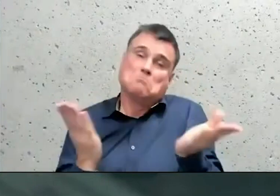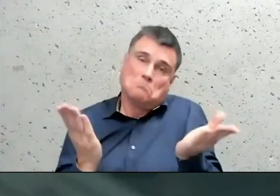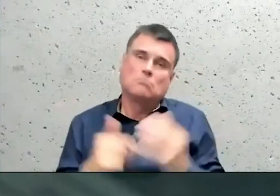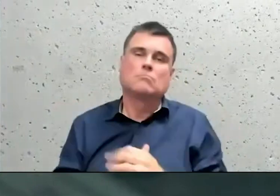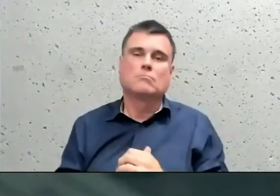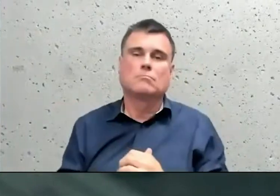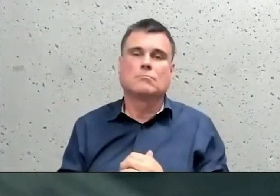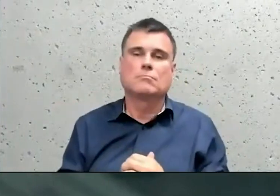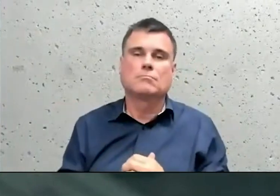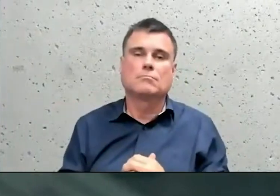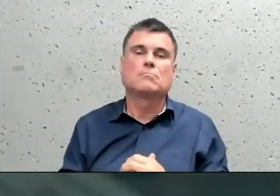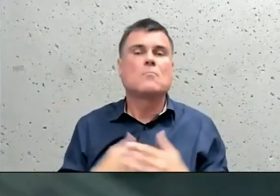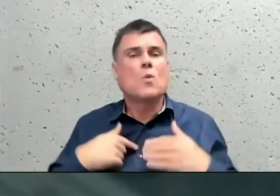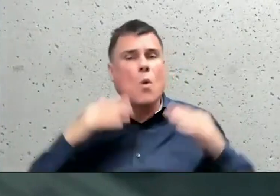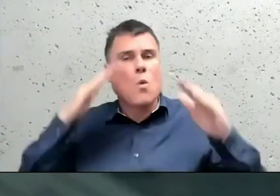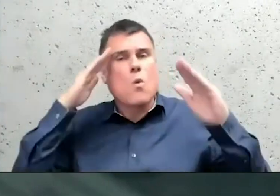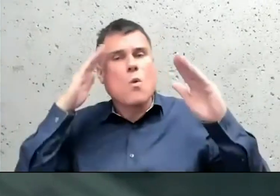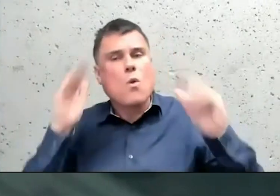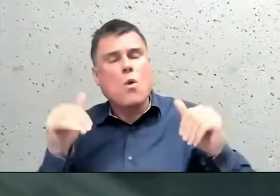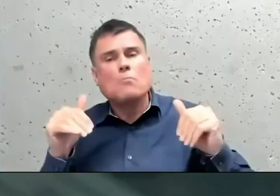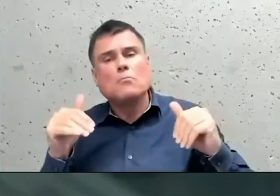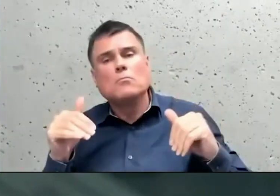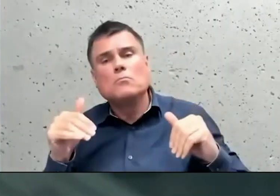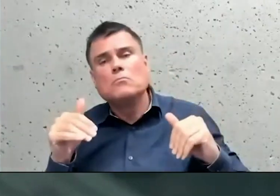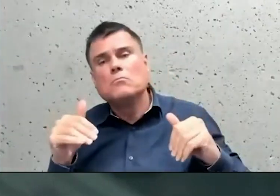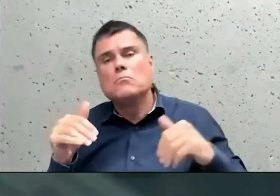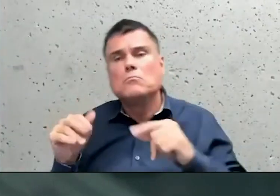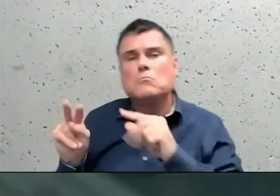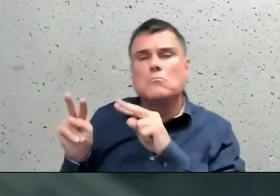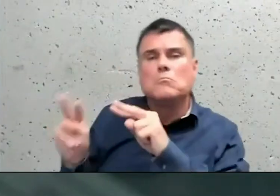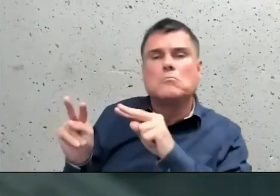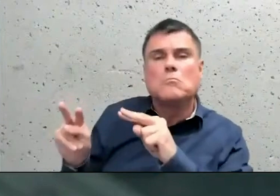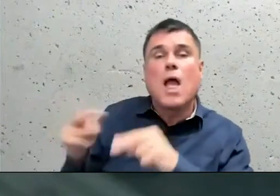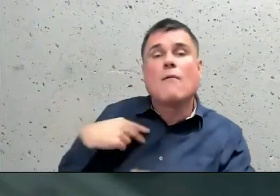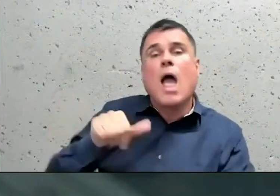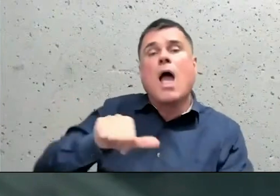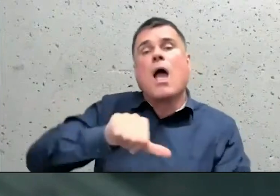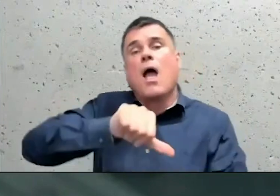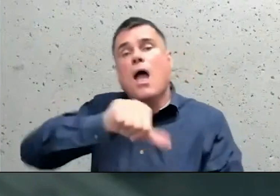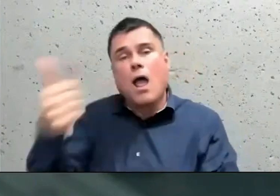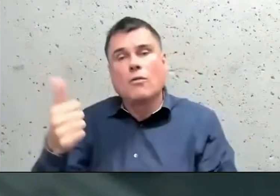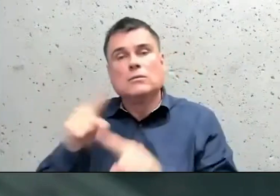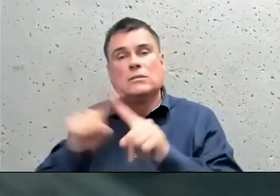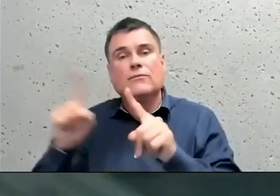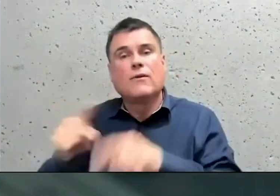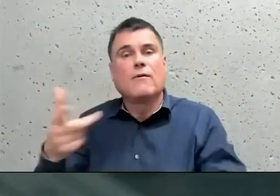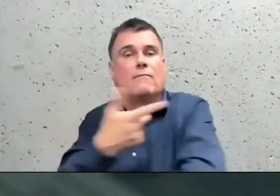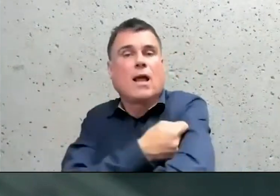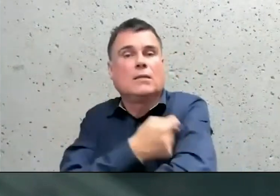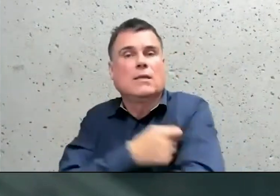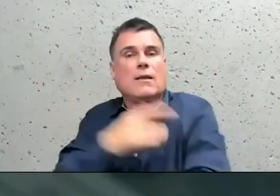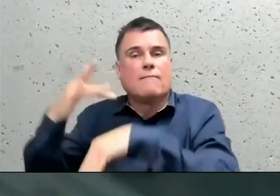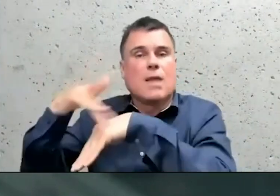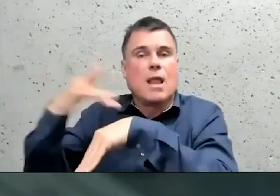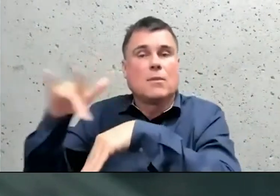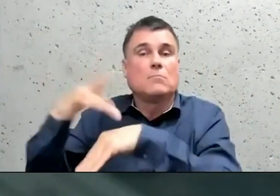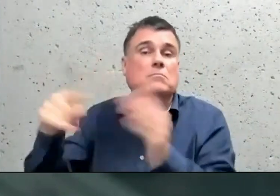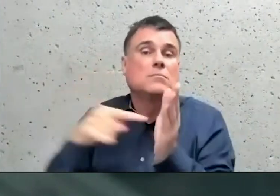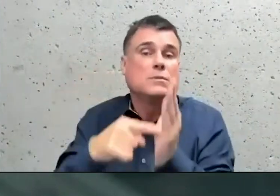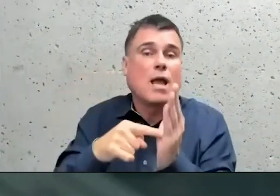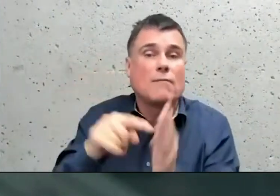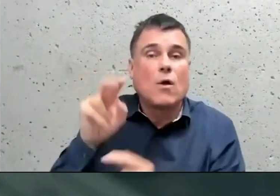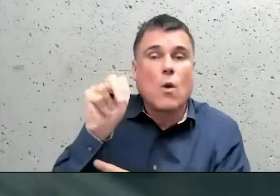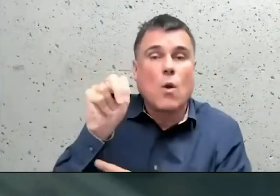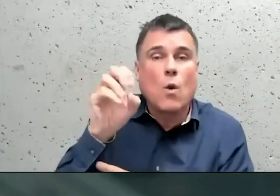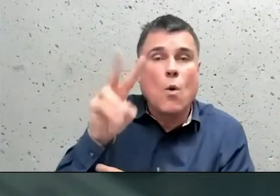be available before now, but they have had challenges both with their clinical trials and with their manufacturing